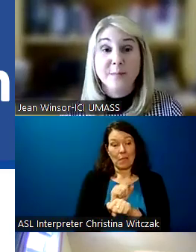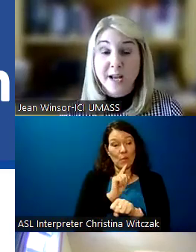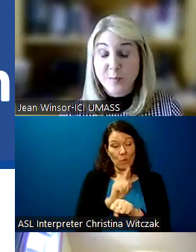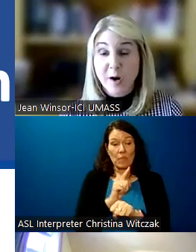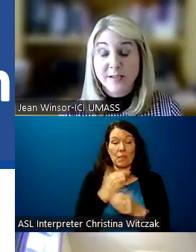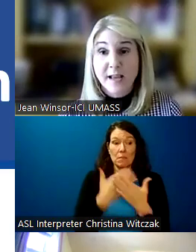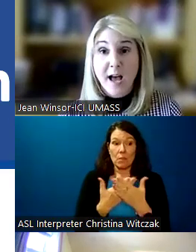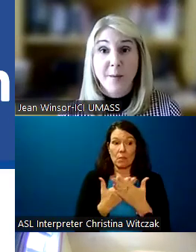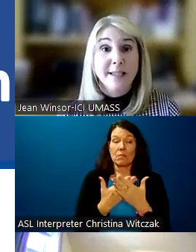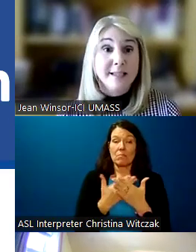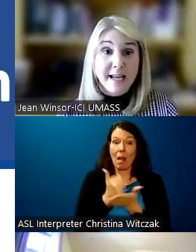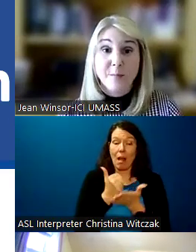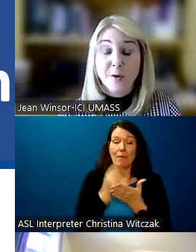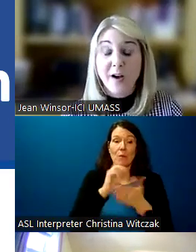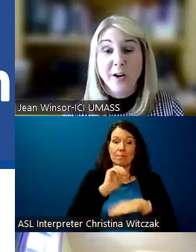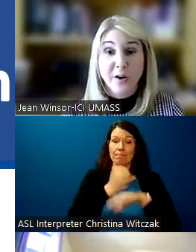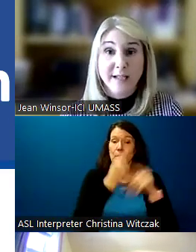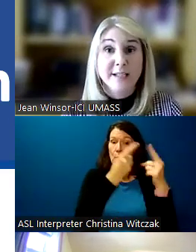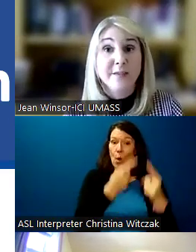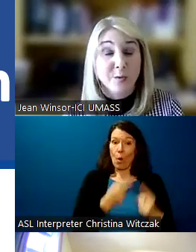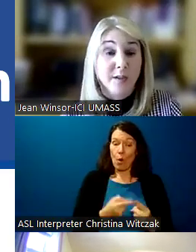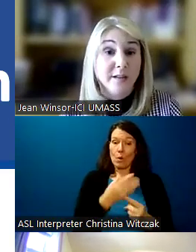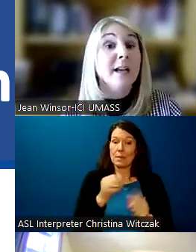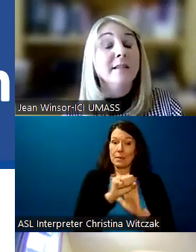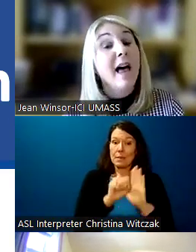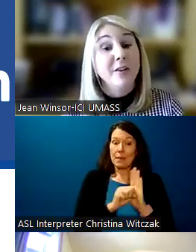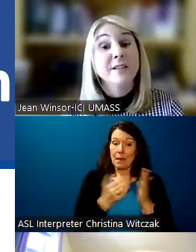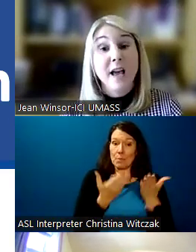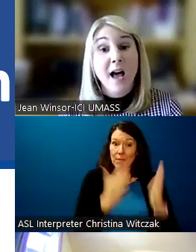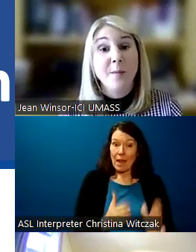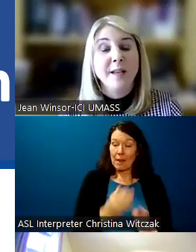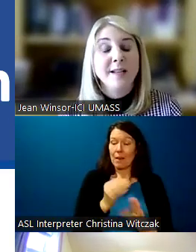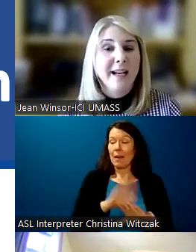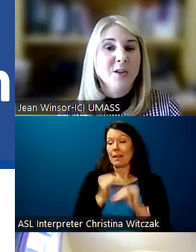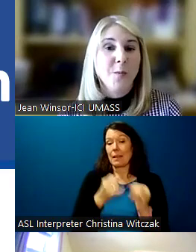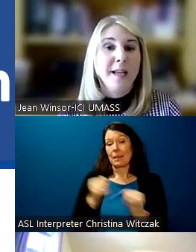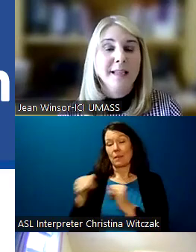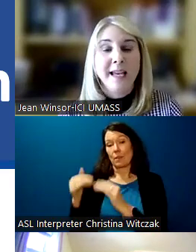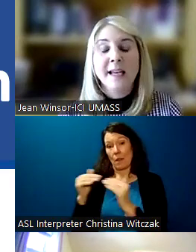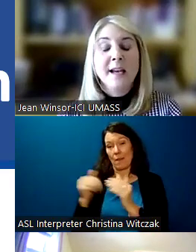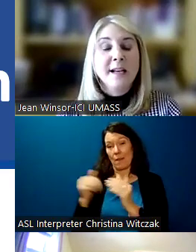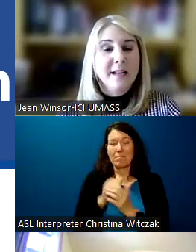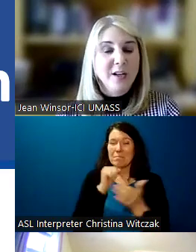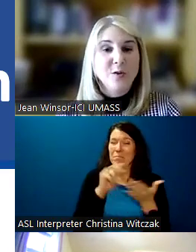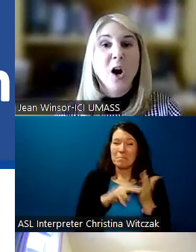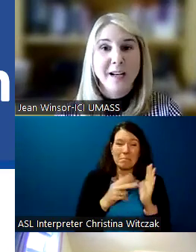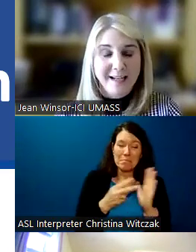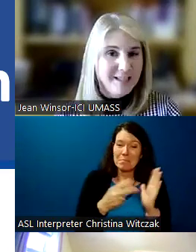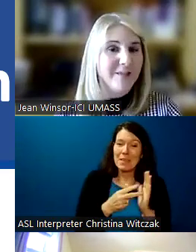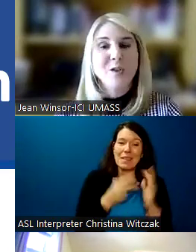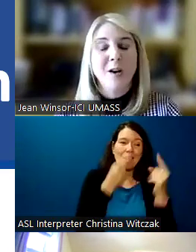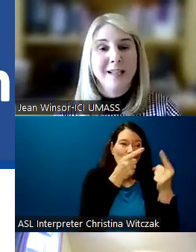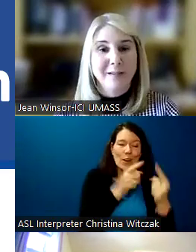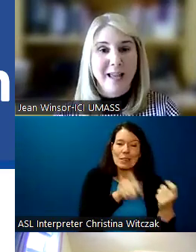goals and benchmarks at the state, provider, and individual levels. And I don't mean like, targeting